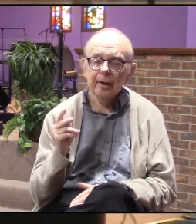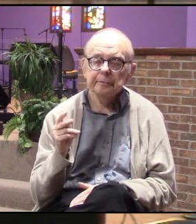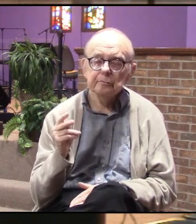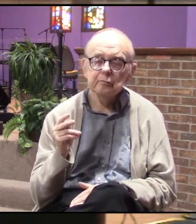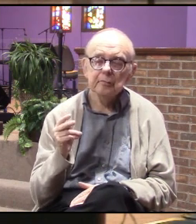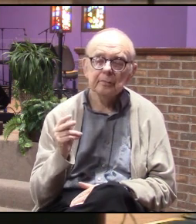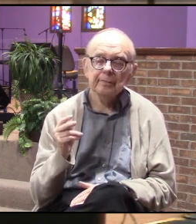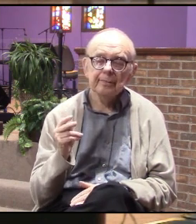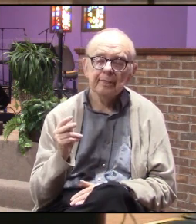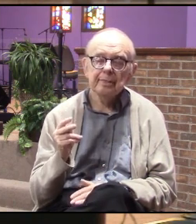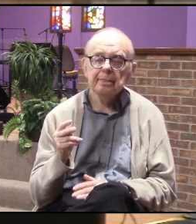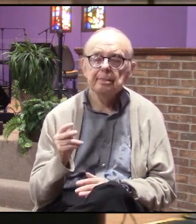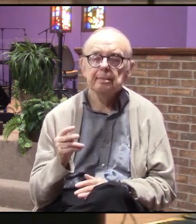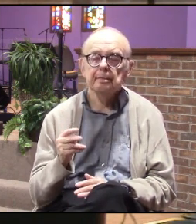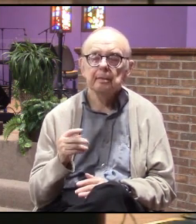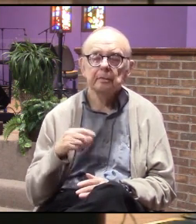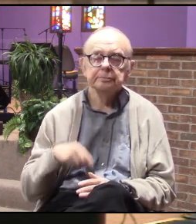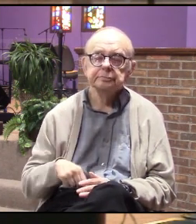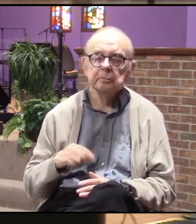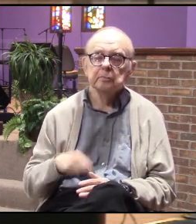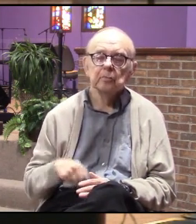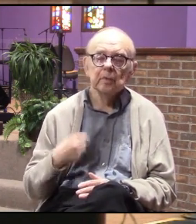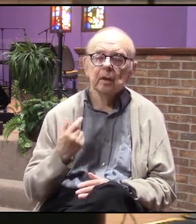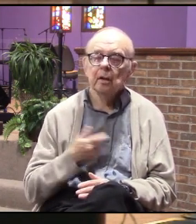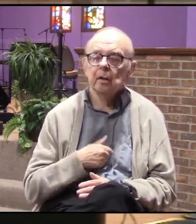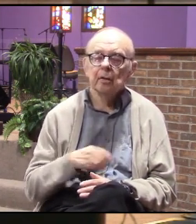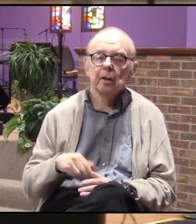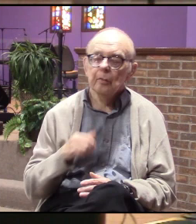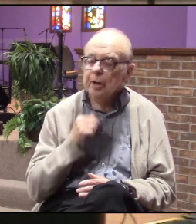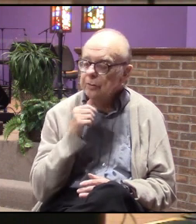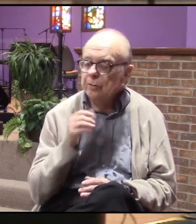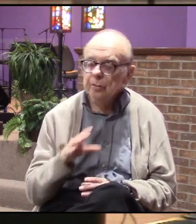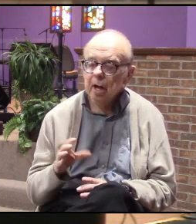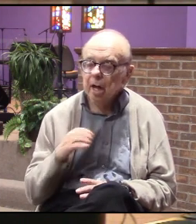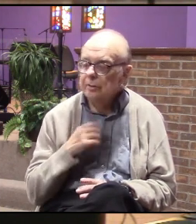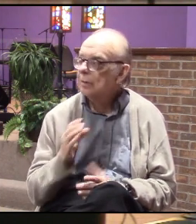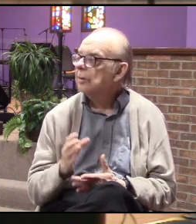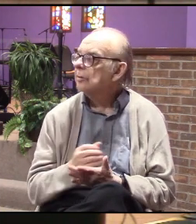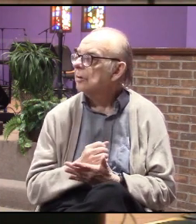Okay? It's benefits that we do not deserve,